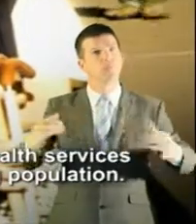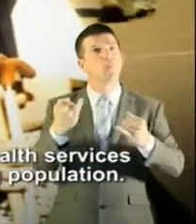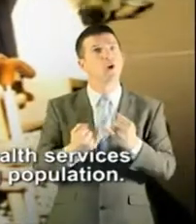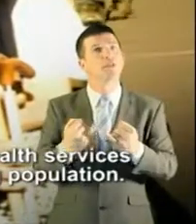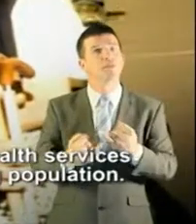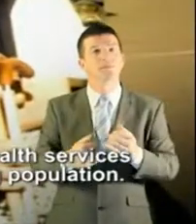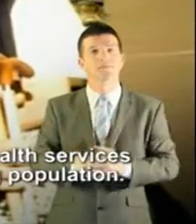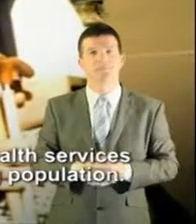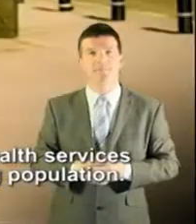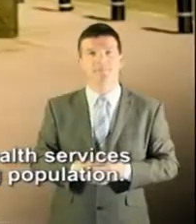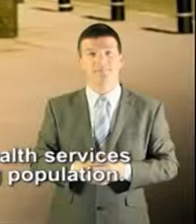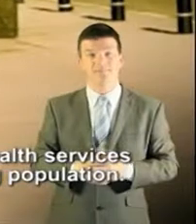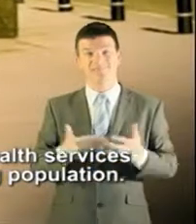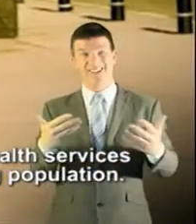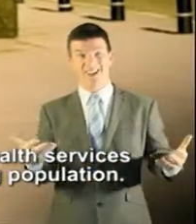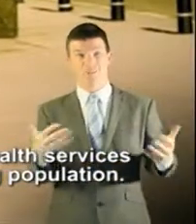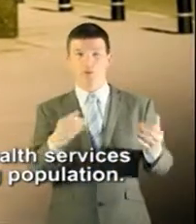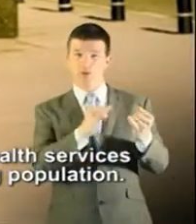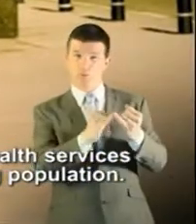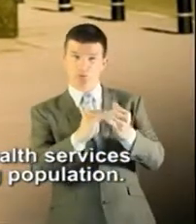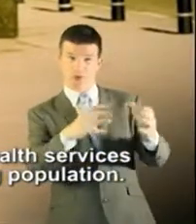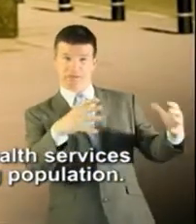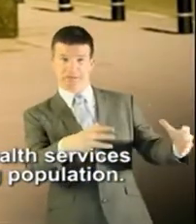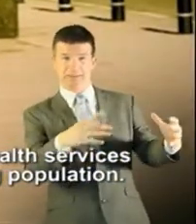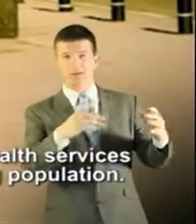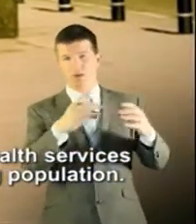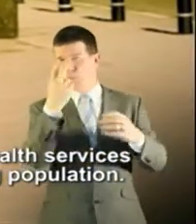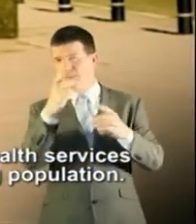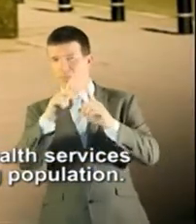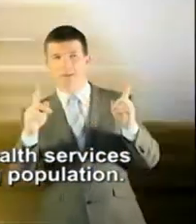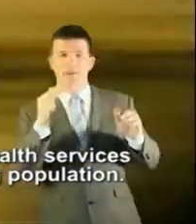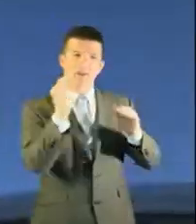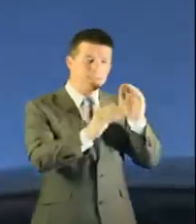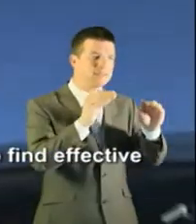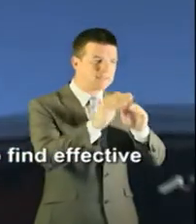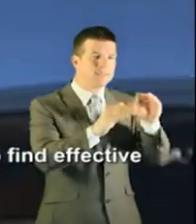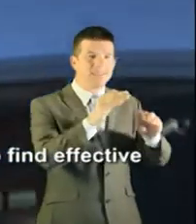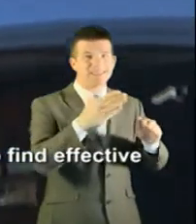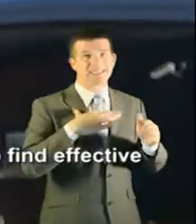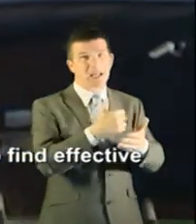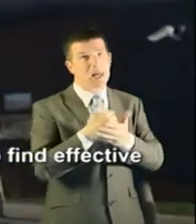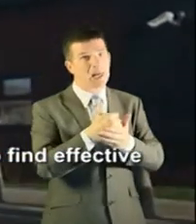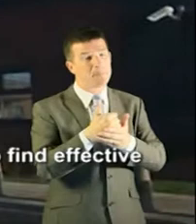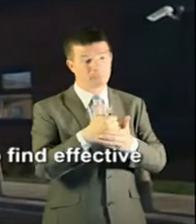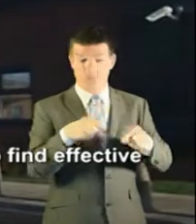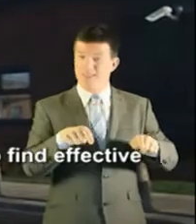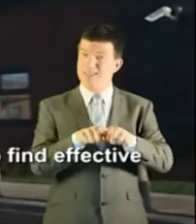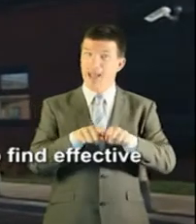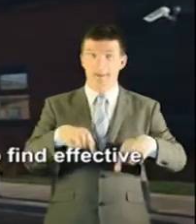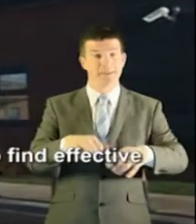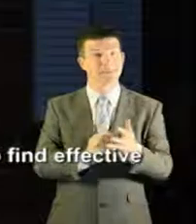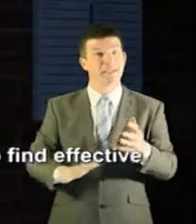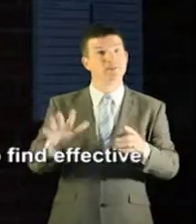on social care and health services throughout the UK to meet the demands of an ageing population. And here in Staffordshire, everyone is